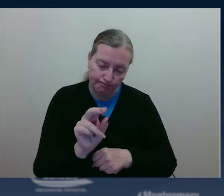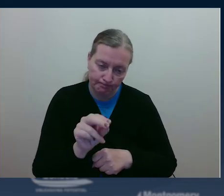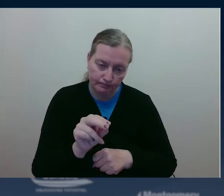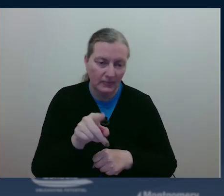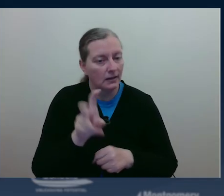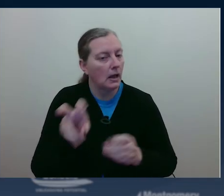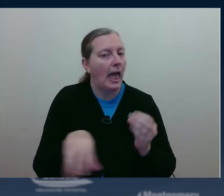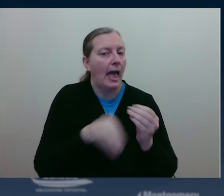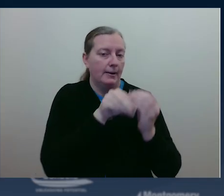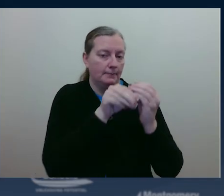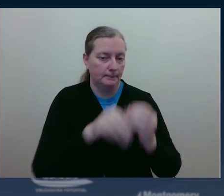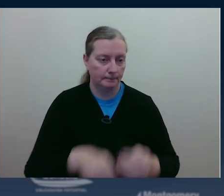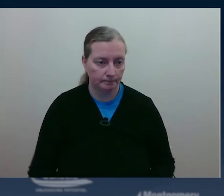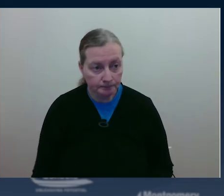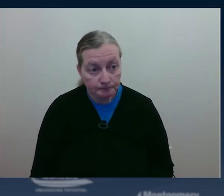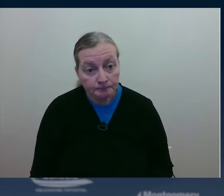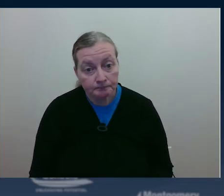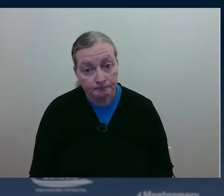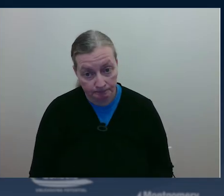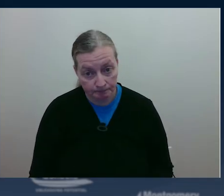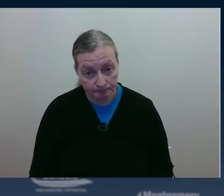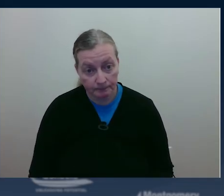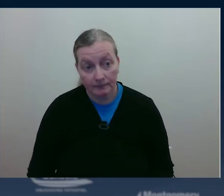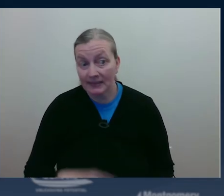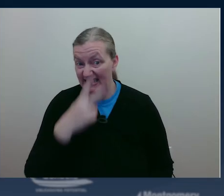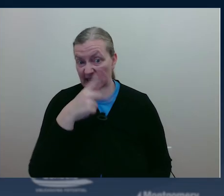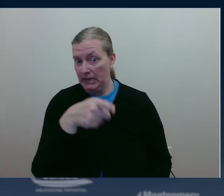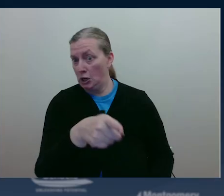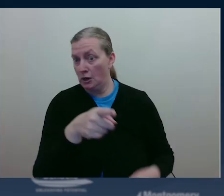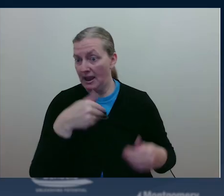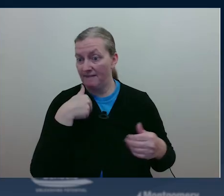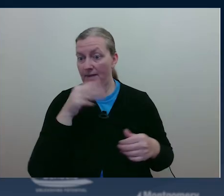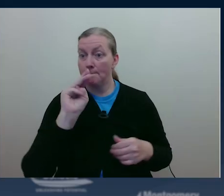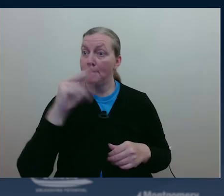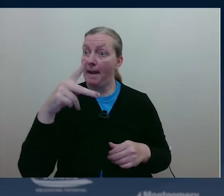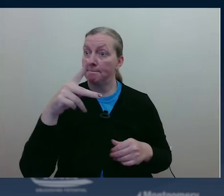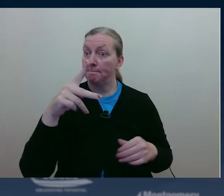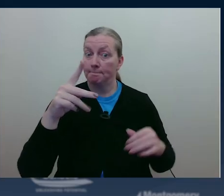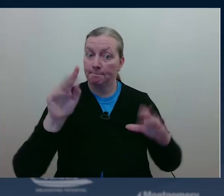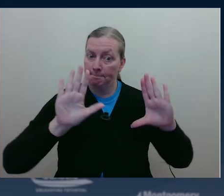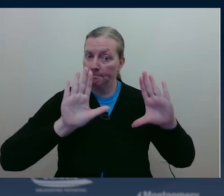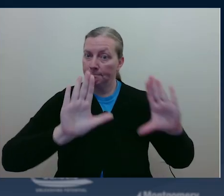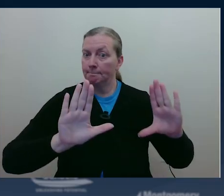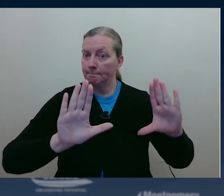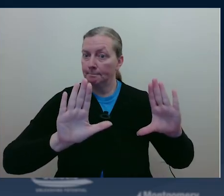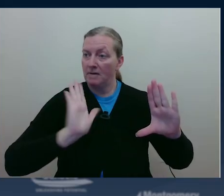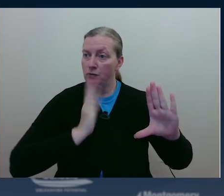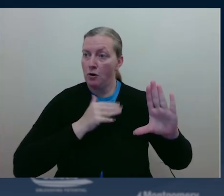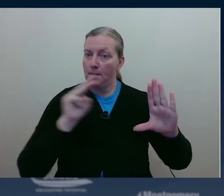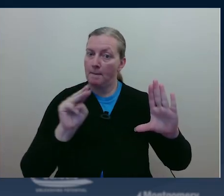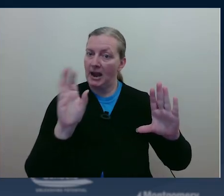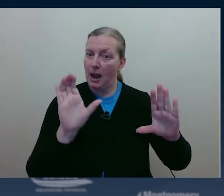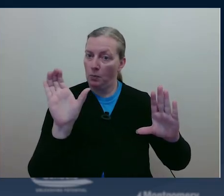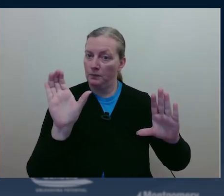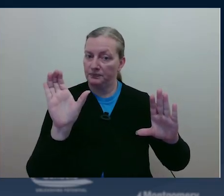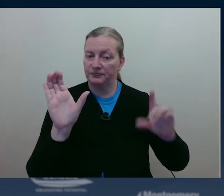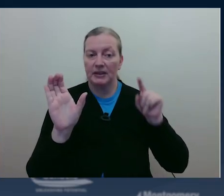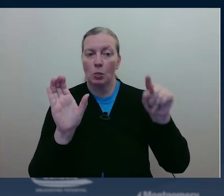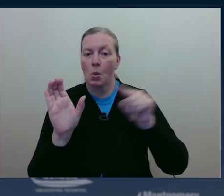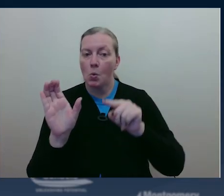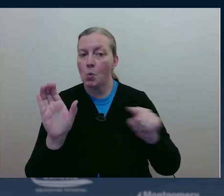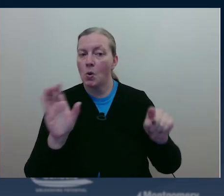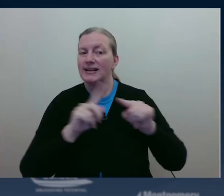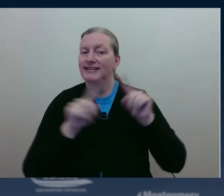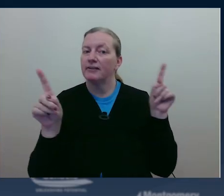On this screen, you will see the map of the county. And these are the proposed regions based on an aerial